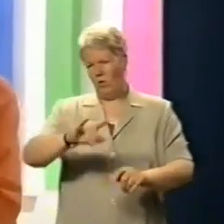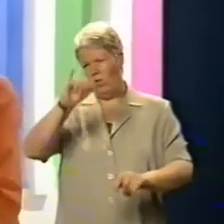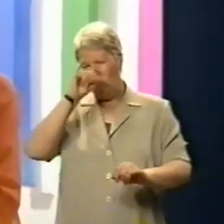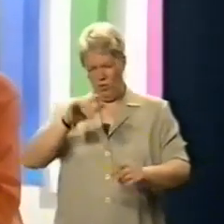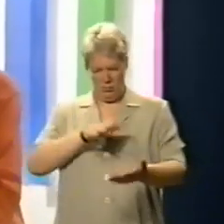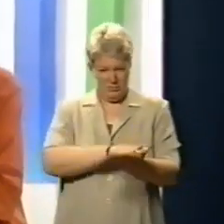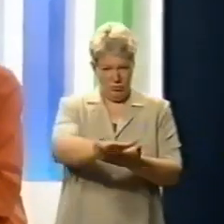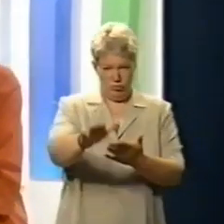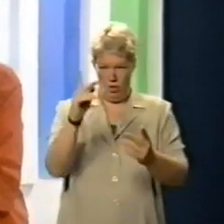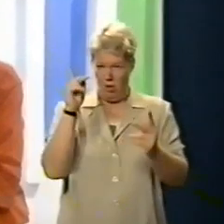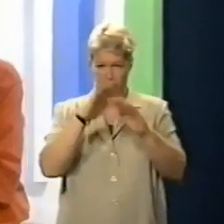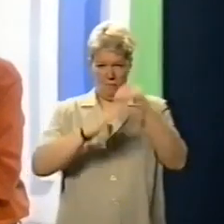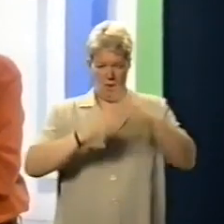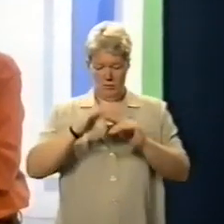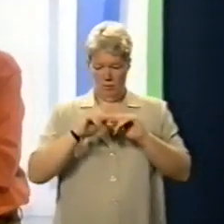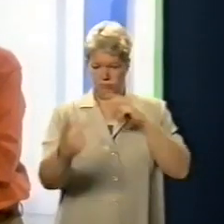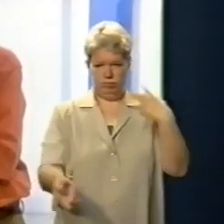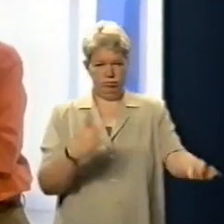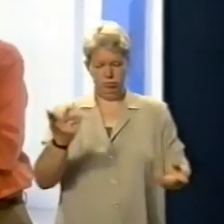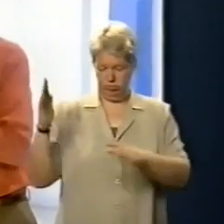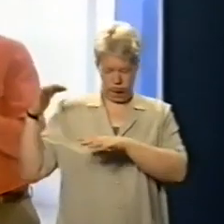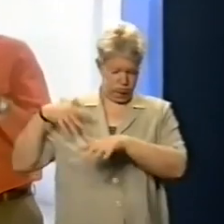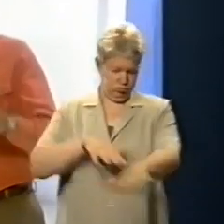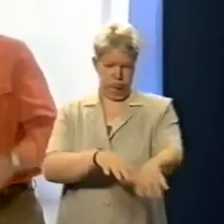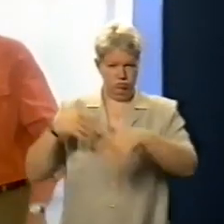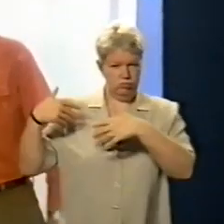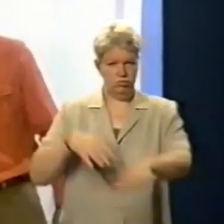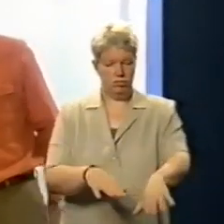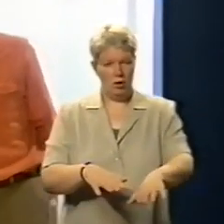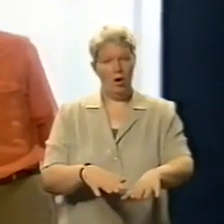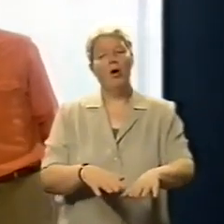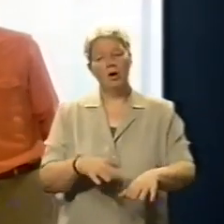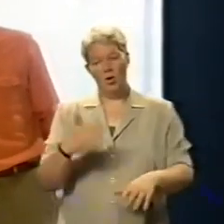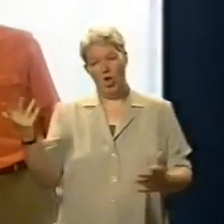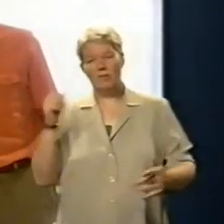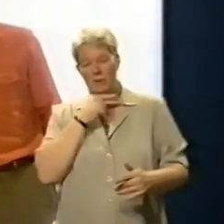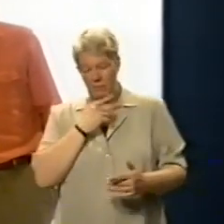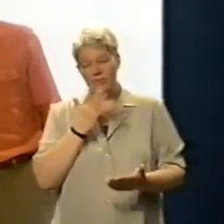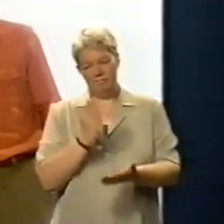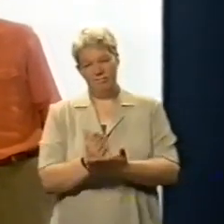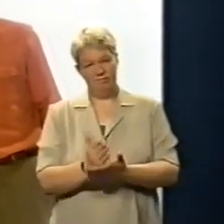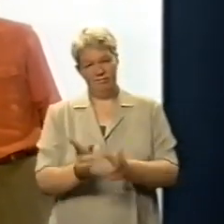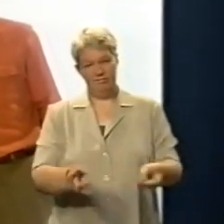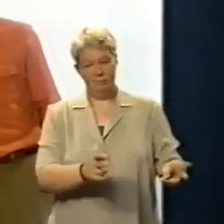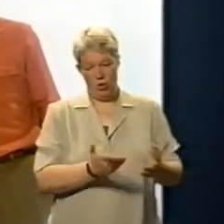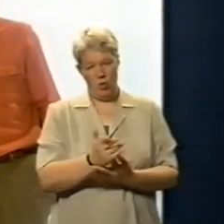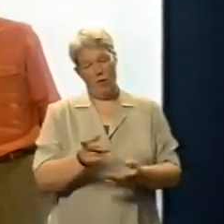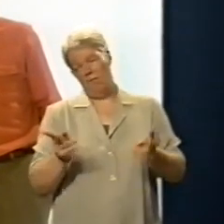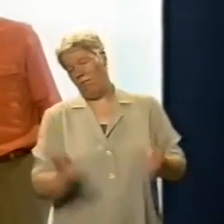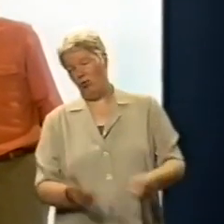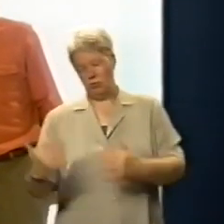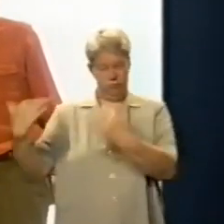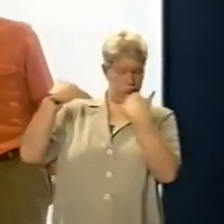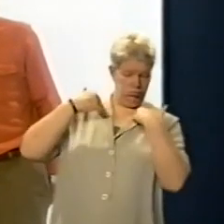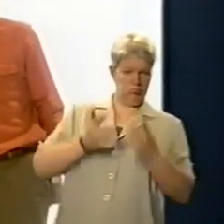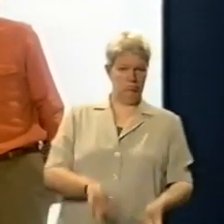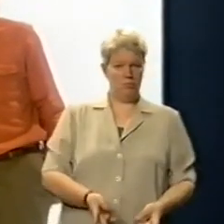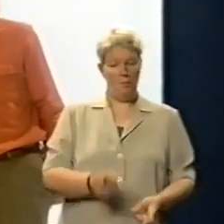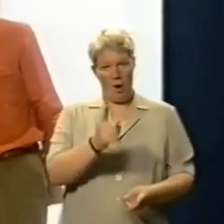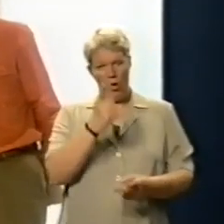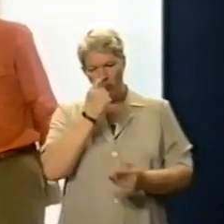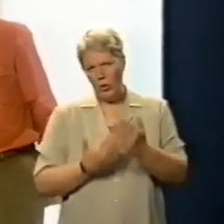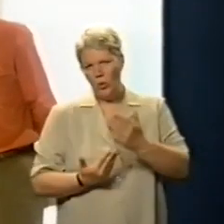At their worst, hundreds of people can lose their lives, some of them literally buried alive. But a new system could reduce this threat